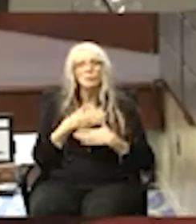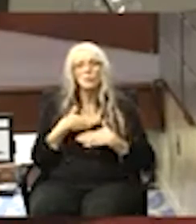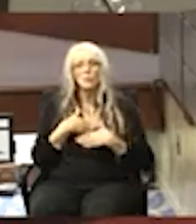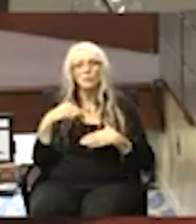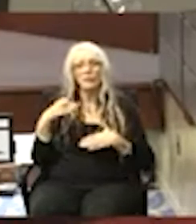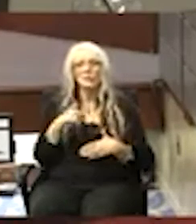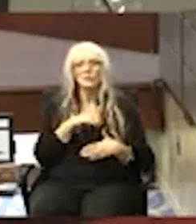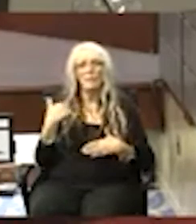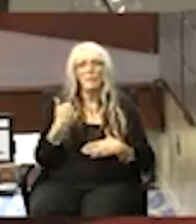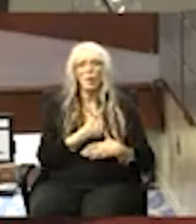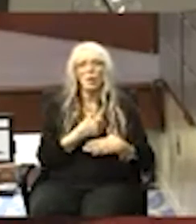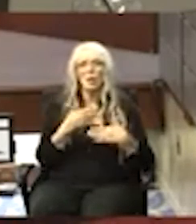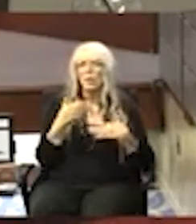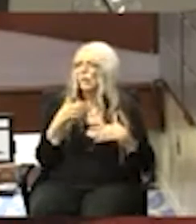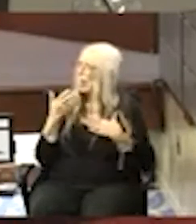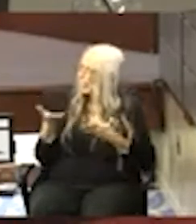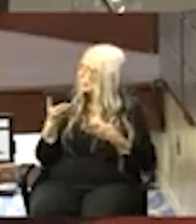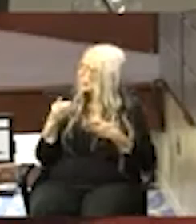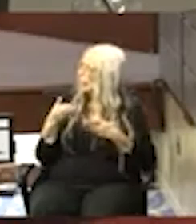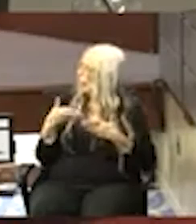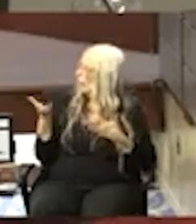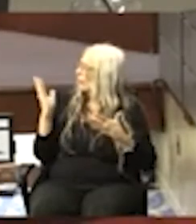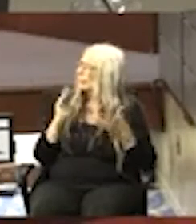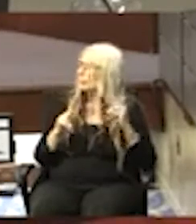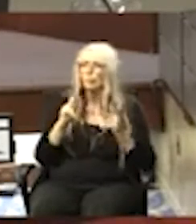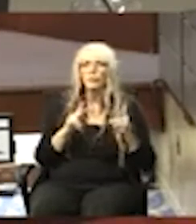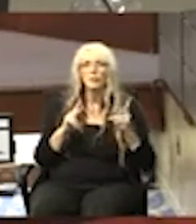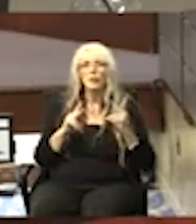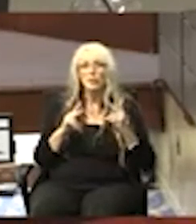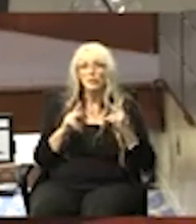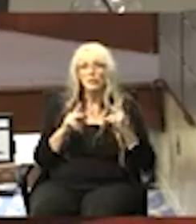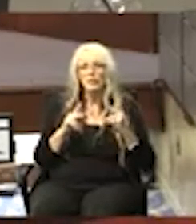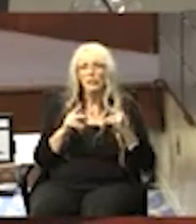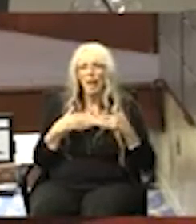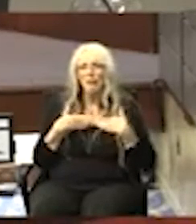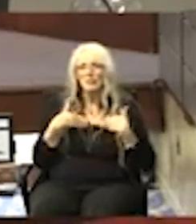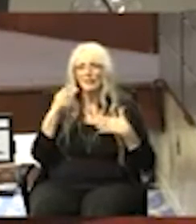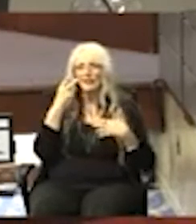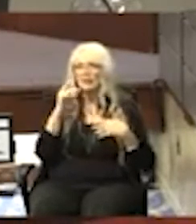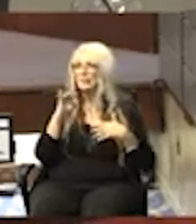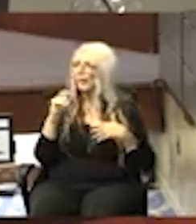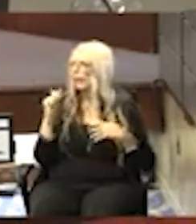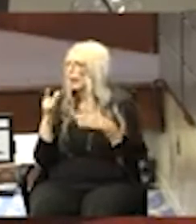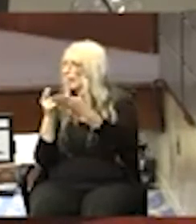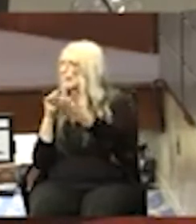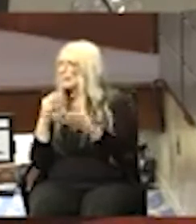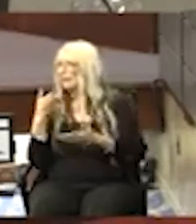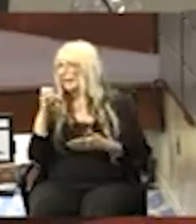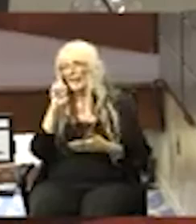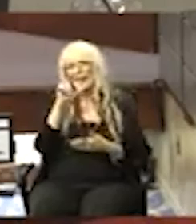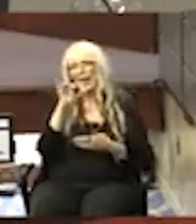Councilmember Alicia Rodriguez on getting this moving. And I'm happy to see Isabel and Elaine out here on that task